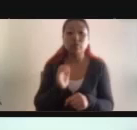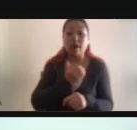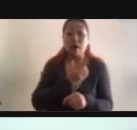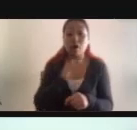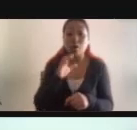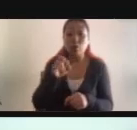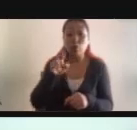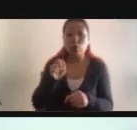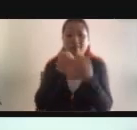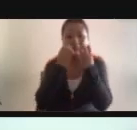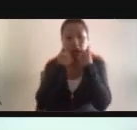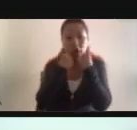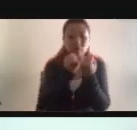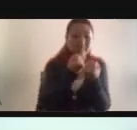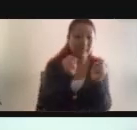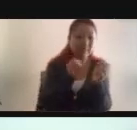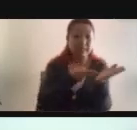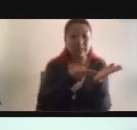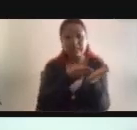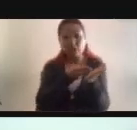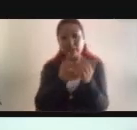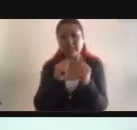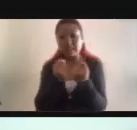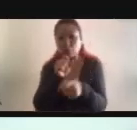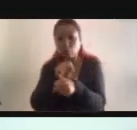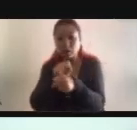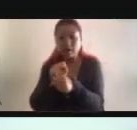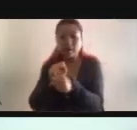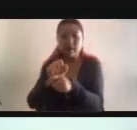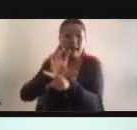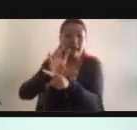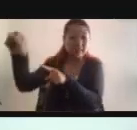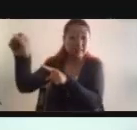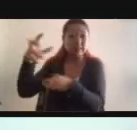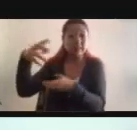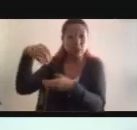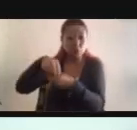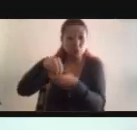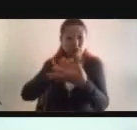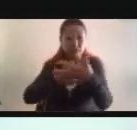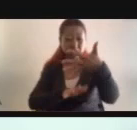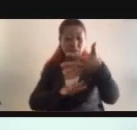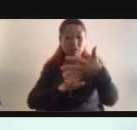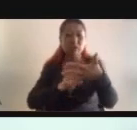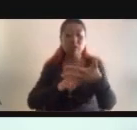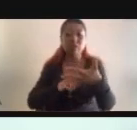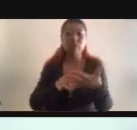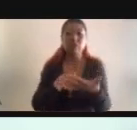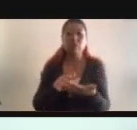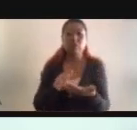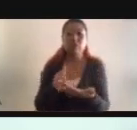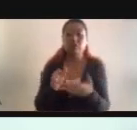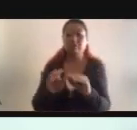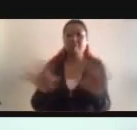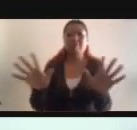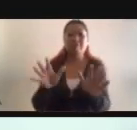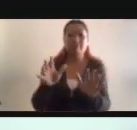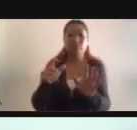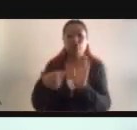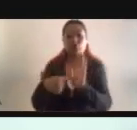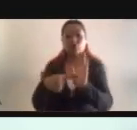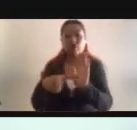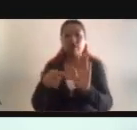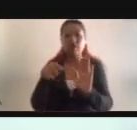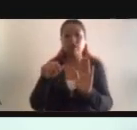of safety, integrity, teamwork, excellence, and inclusion are evident in what we do every day at NASA's